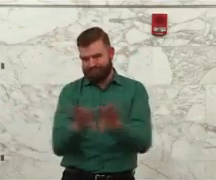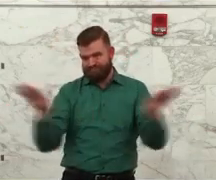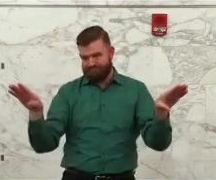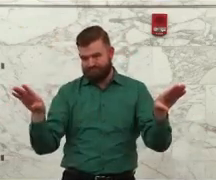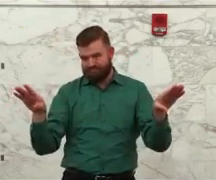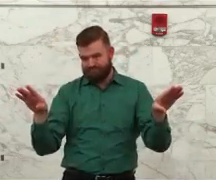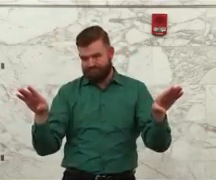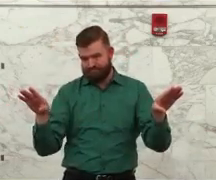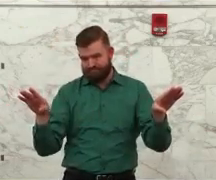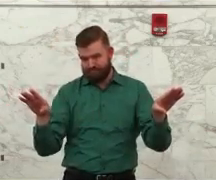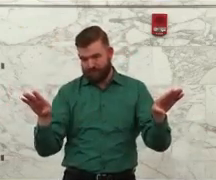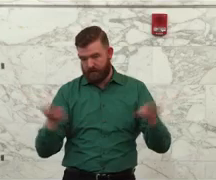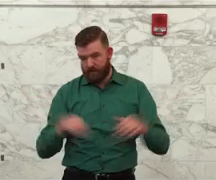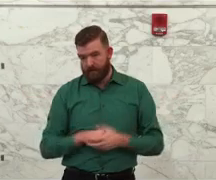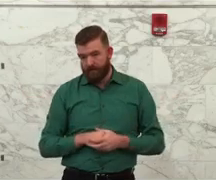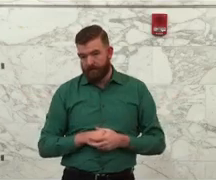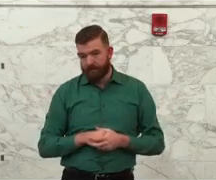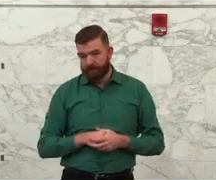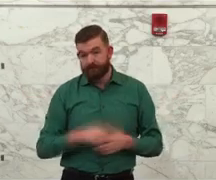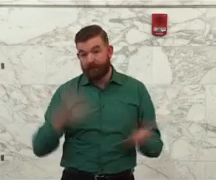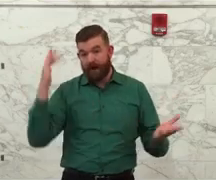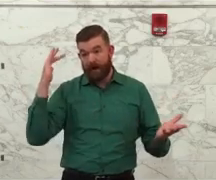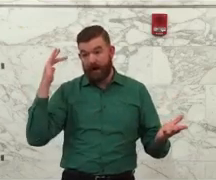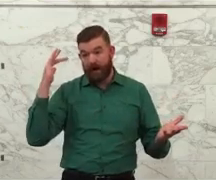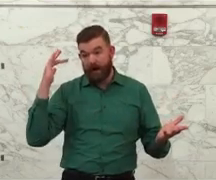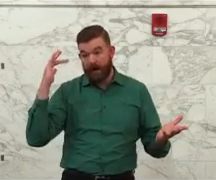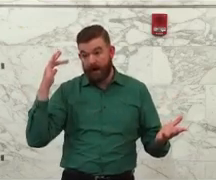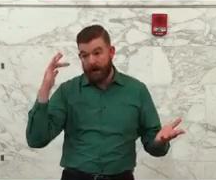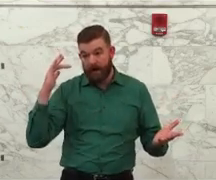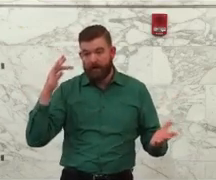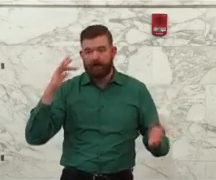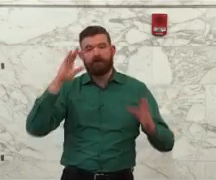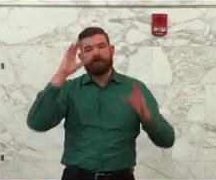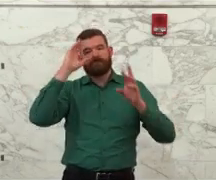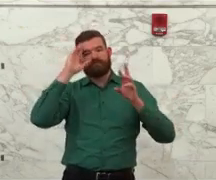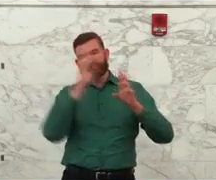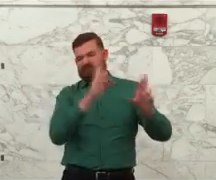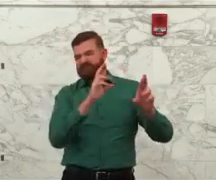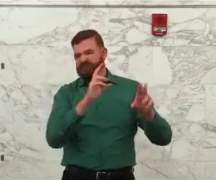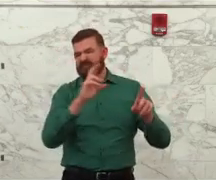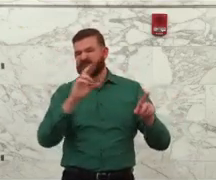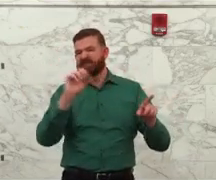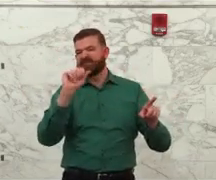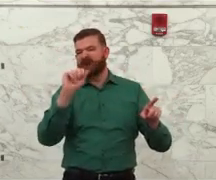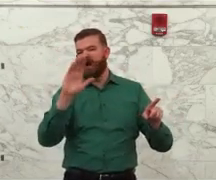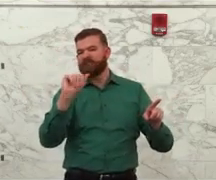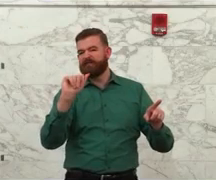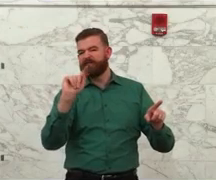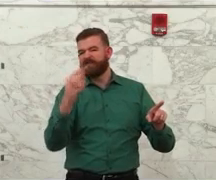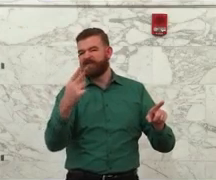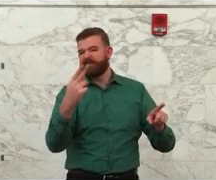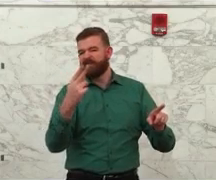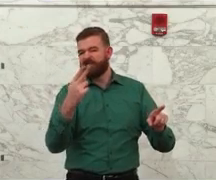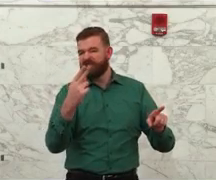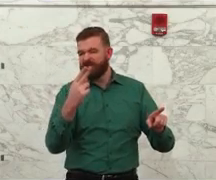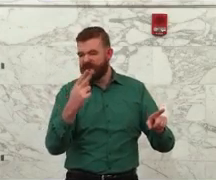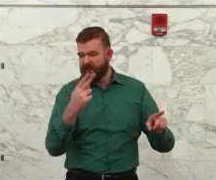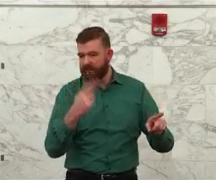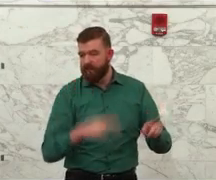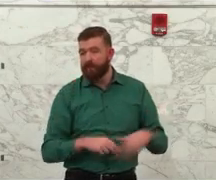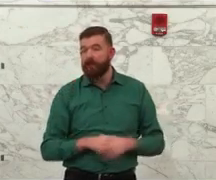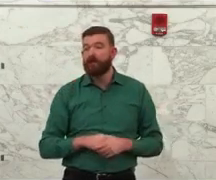out of respect of the Sabbath. Only businesses critical to our response may remain physically open to the public,